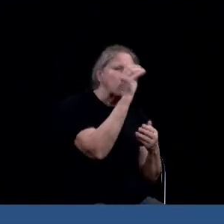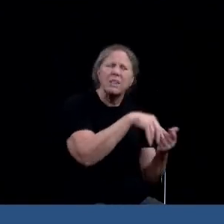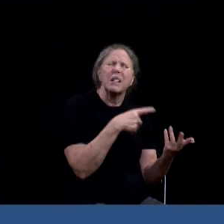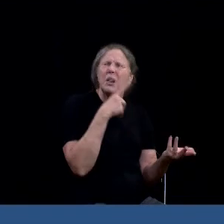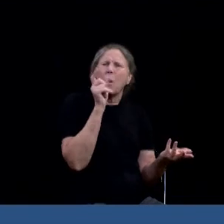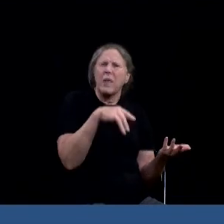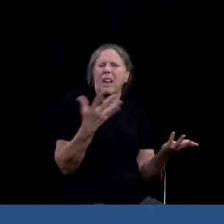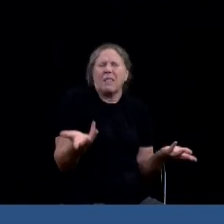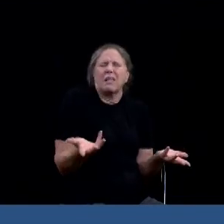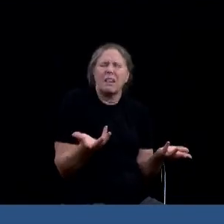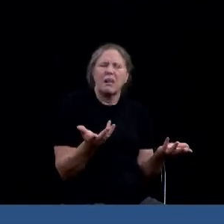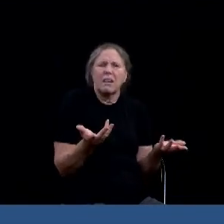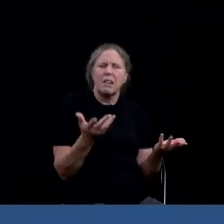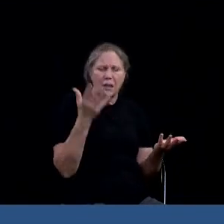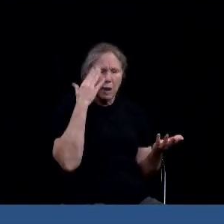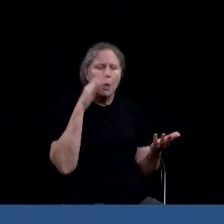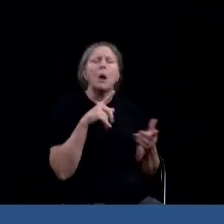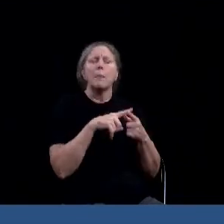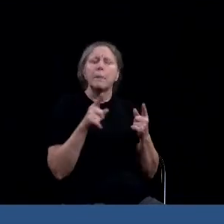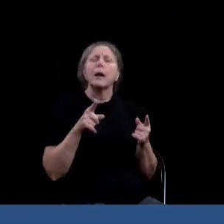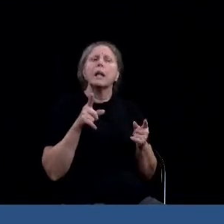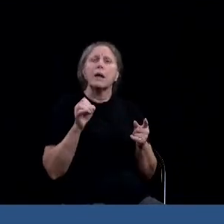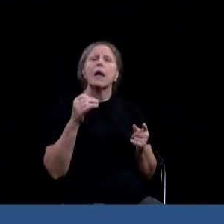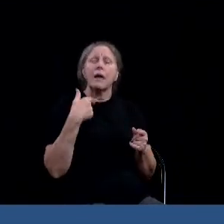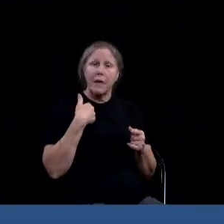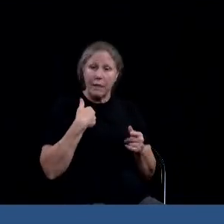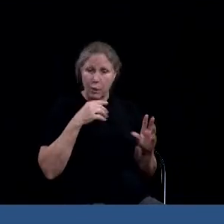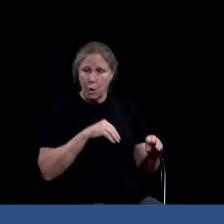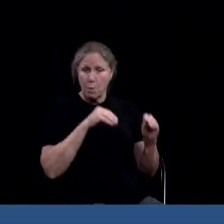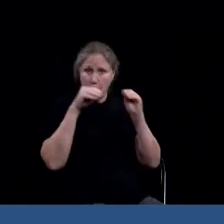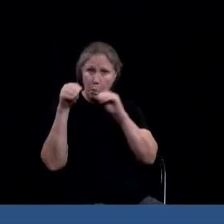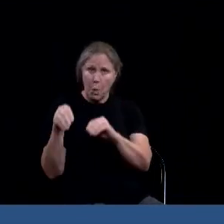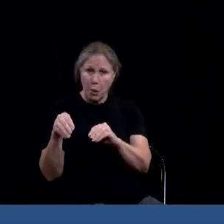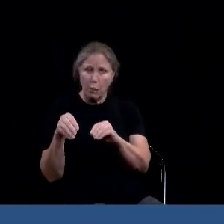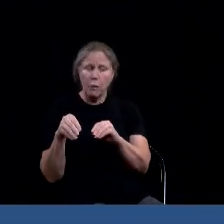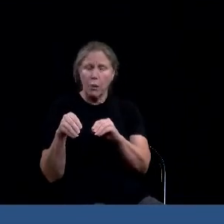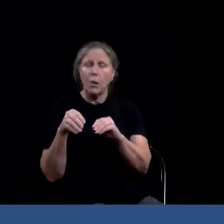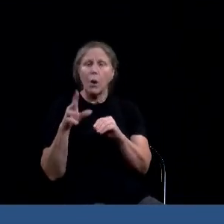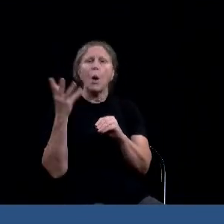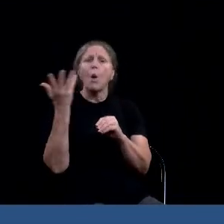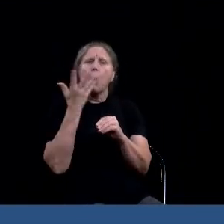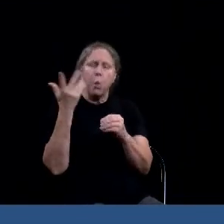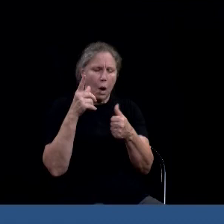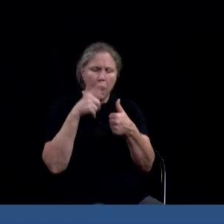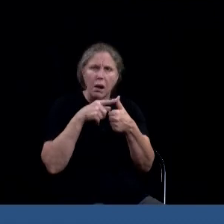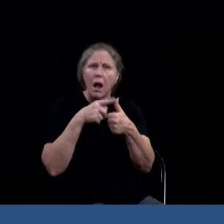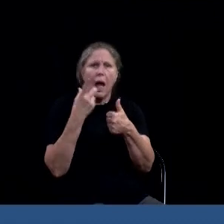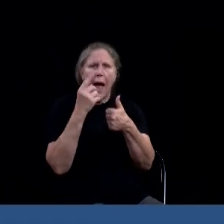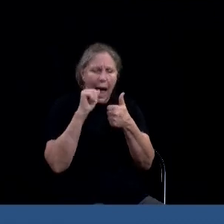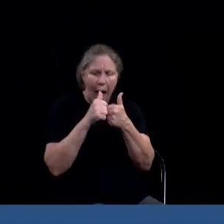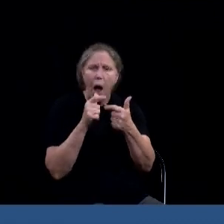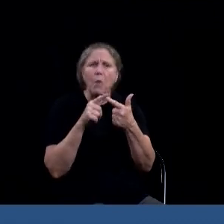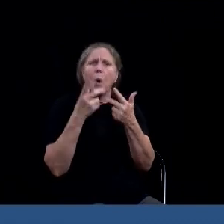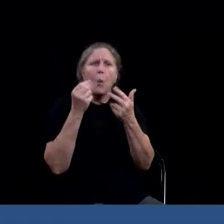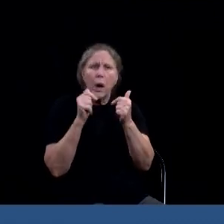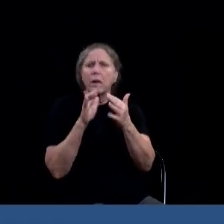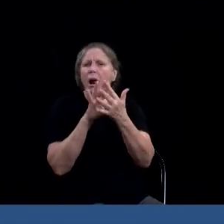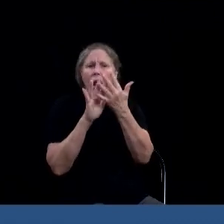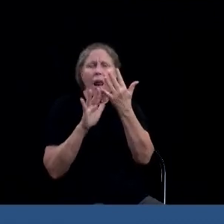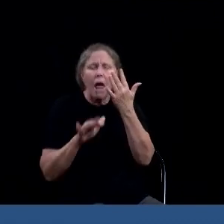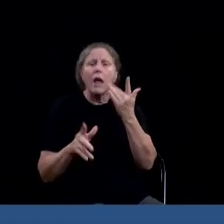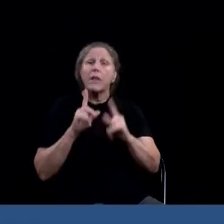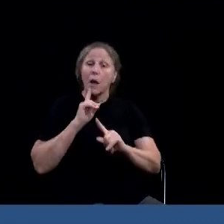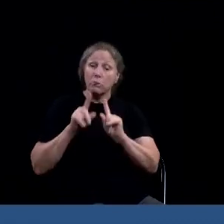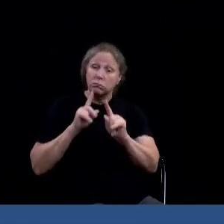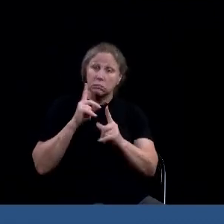I have to move, what is it how is it gonna be phased? Answering those questions, I think, will be key in going